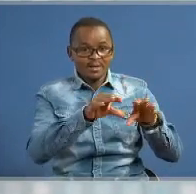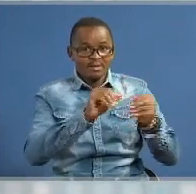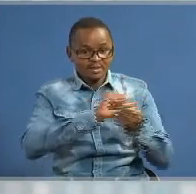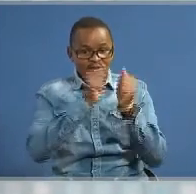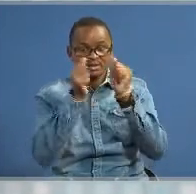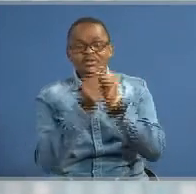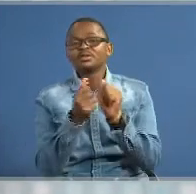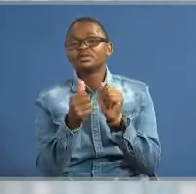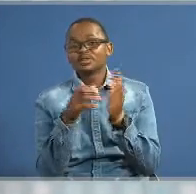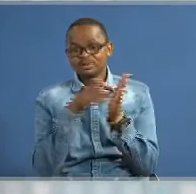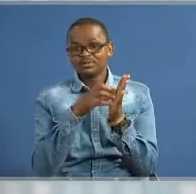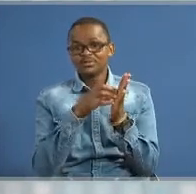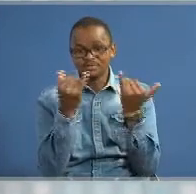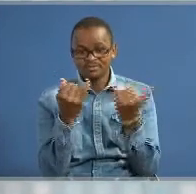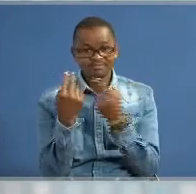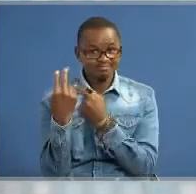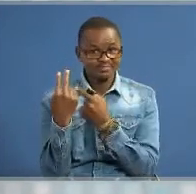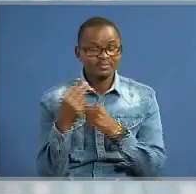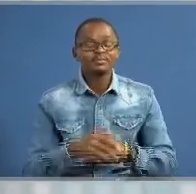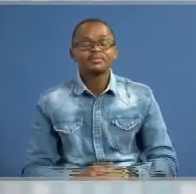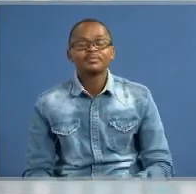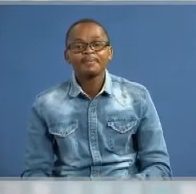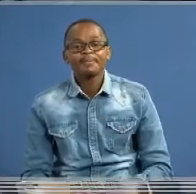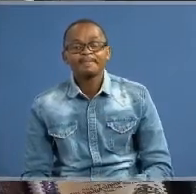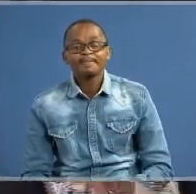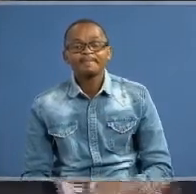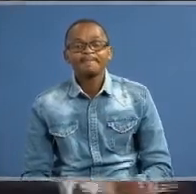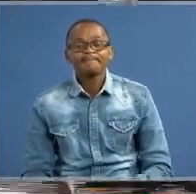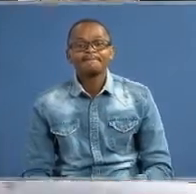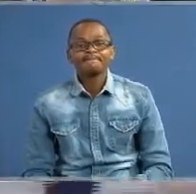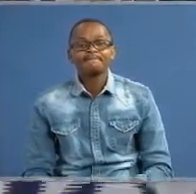avert the situation. Take a look.